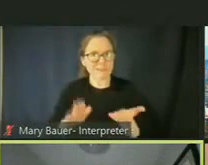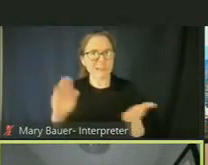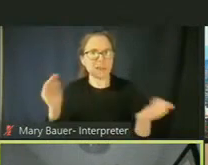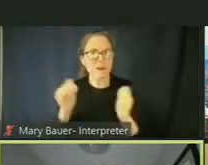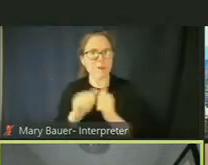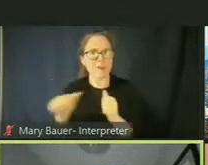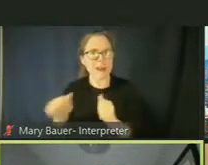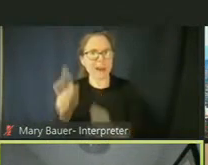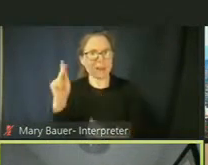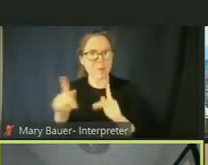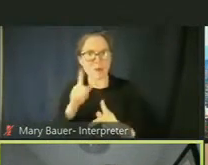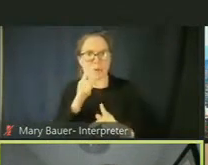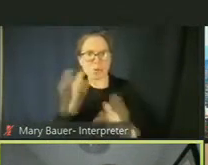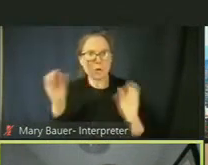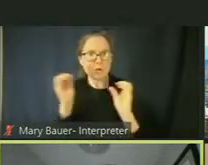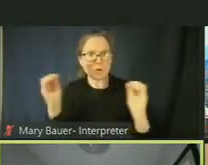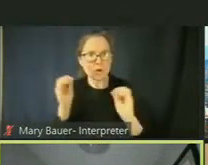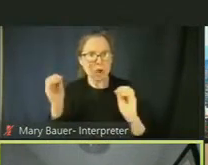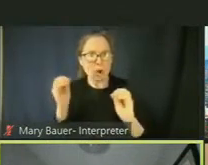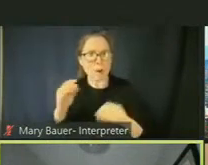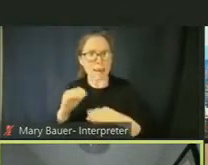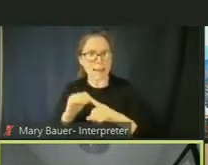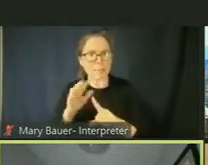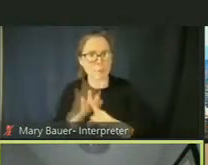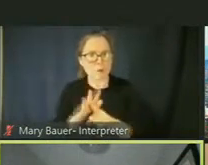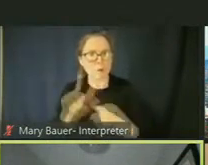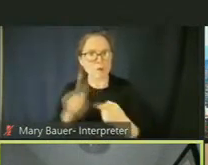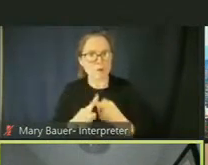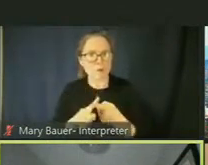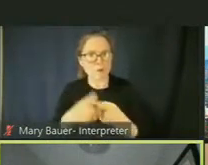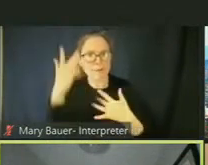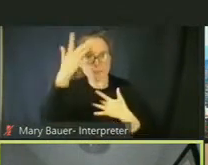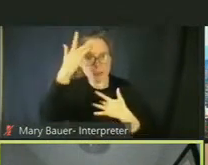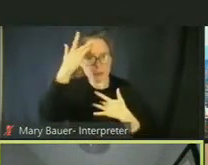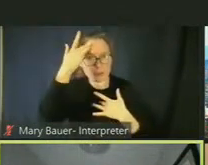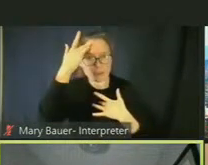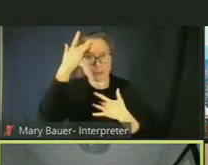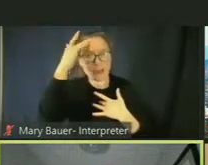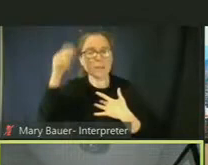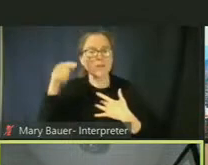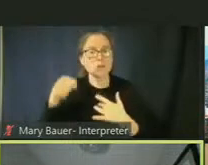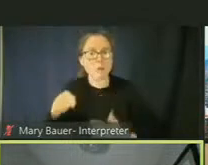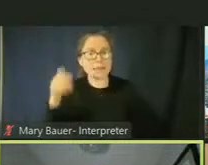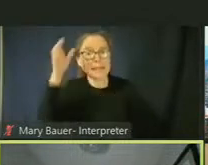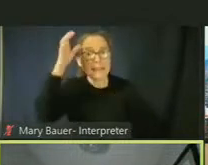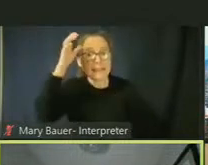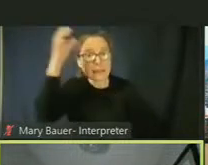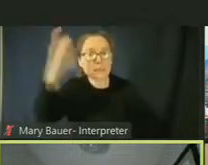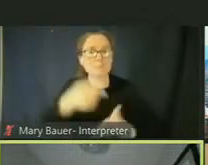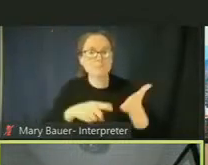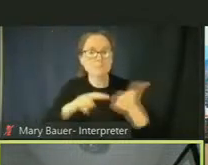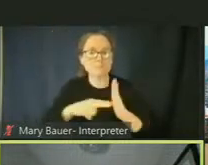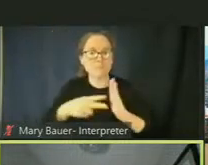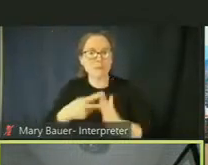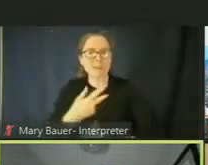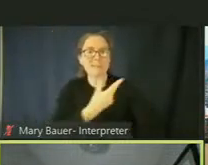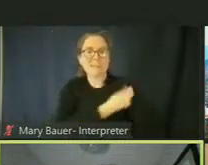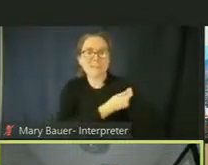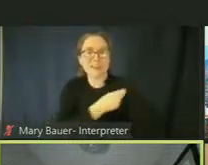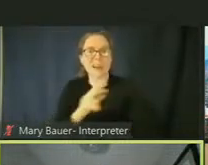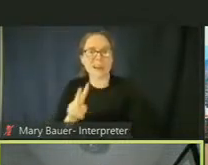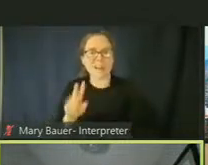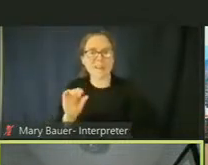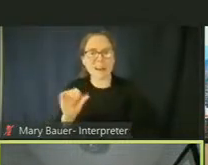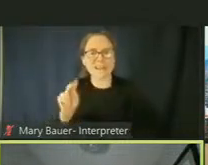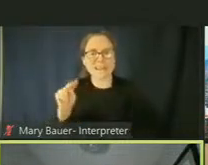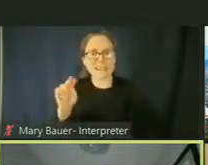have a prior virus exposure. That lies in the concept of what vaccines are about. They're